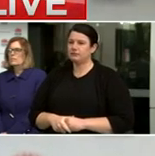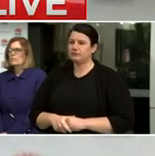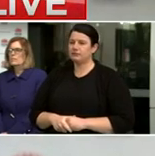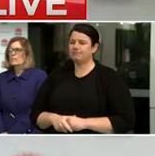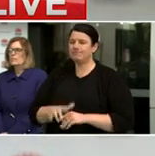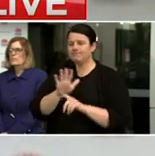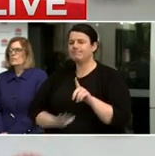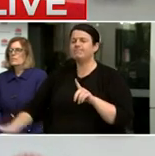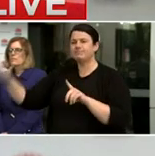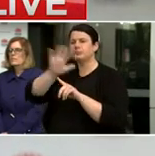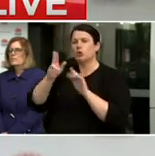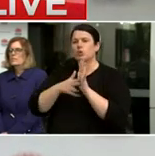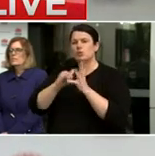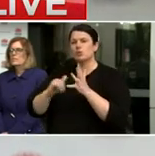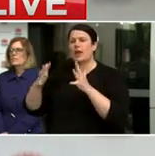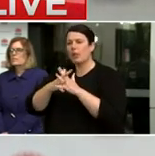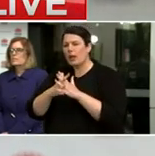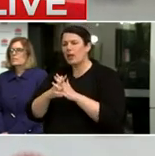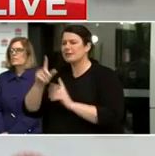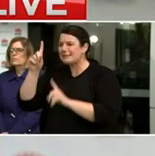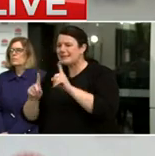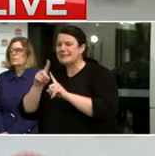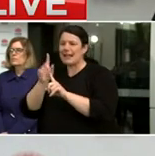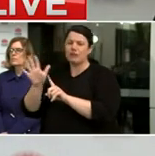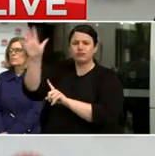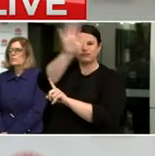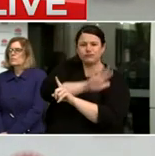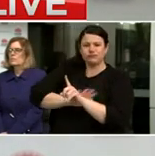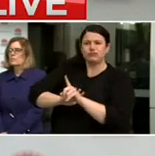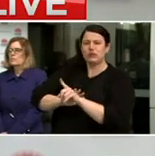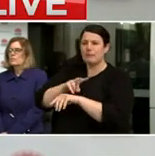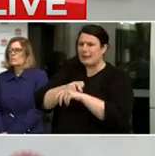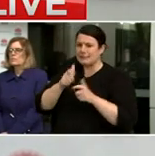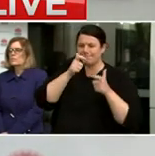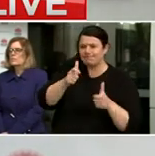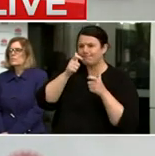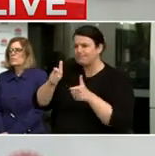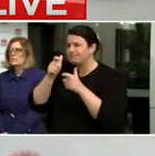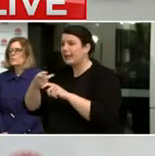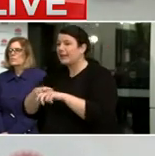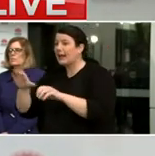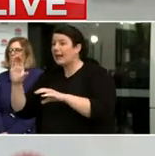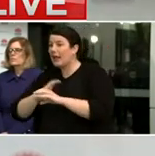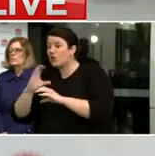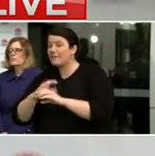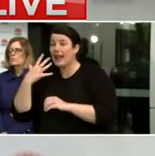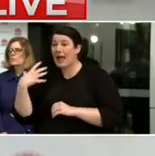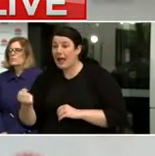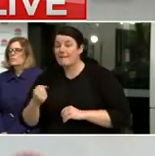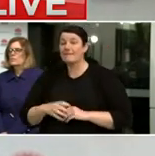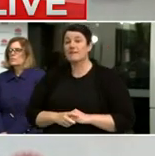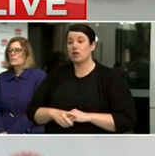South Wales and indeed in and around the urban area here, police have been vigilant around people towing caravans, people